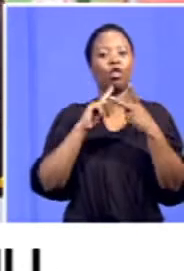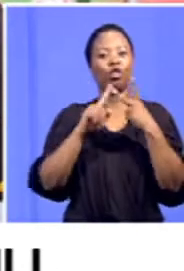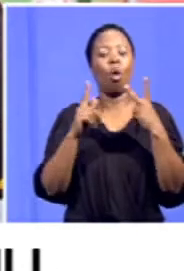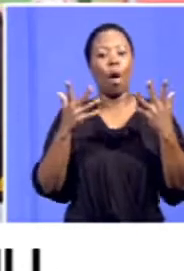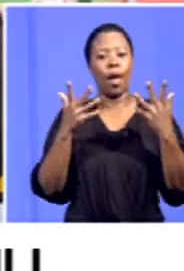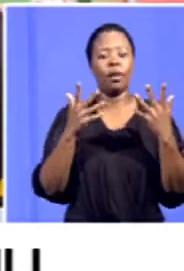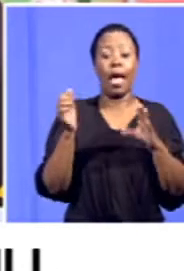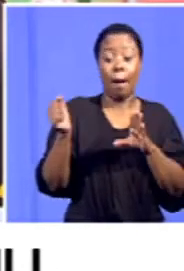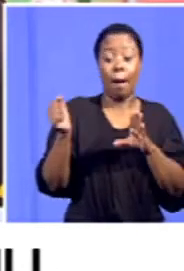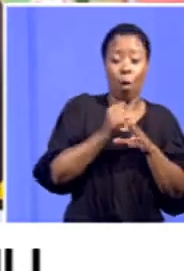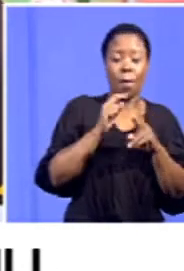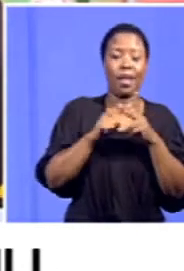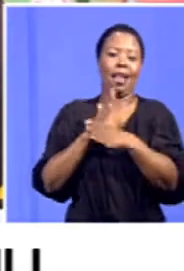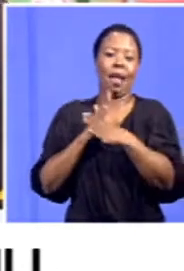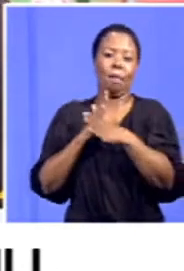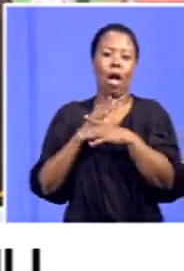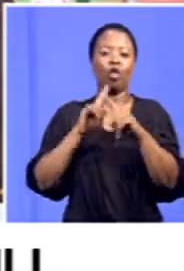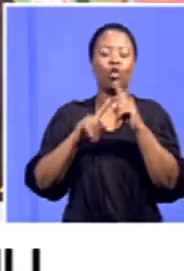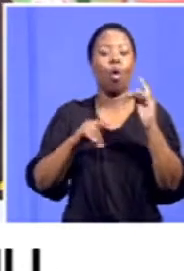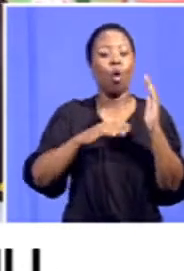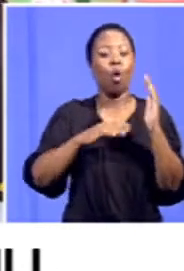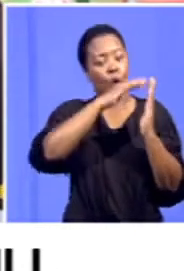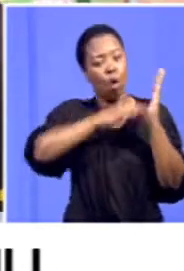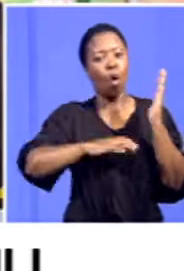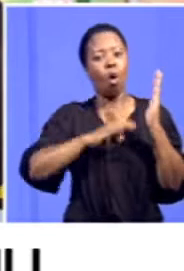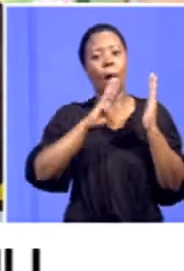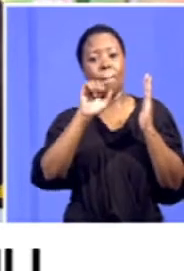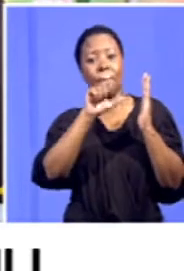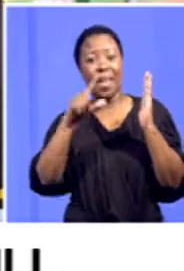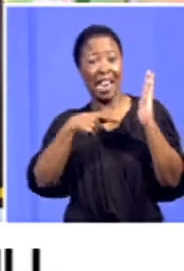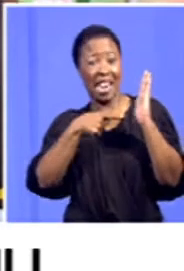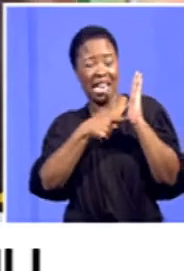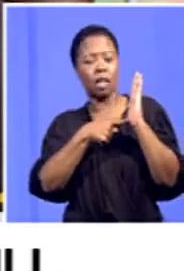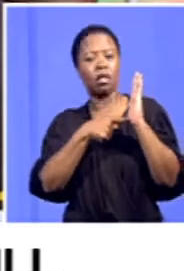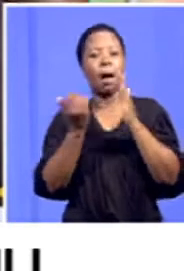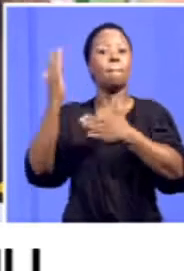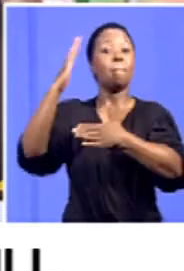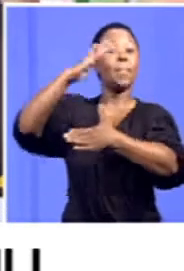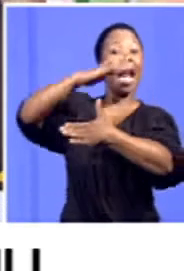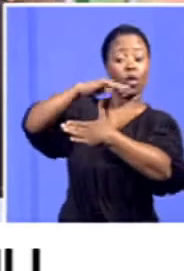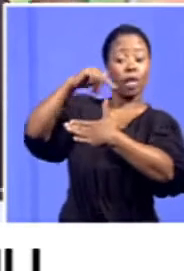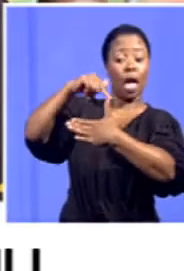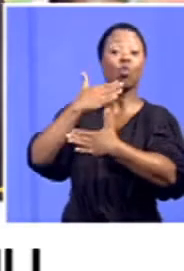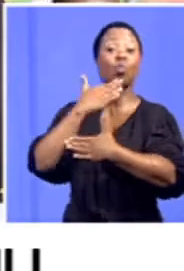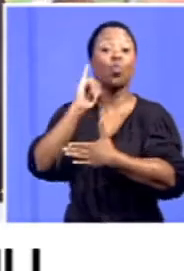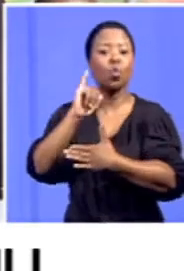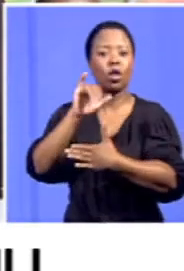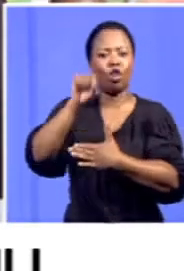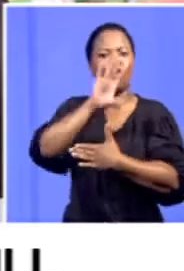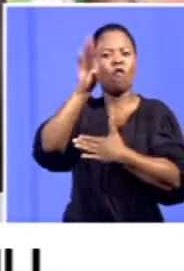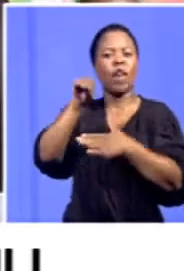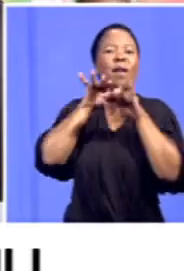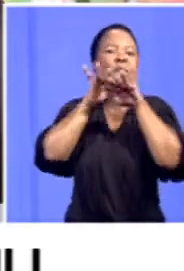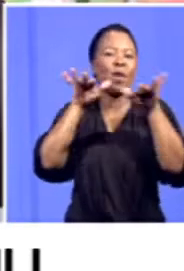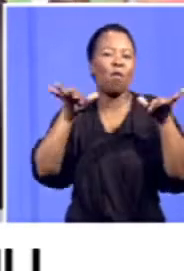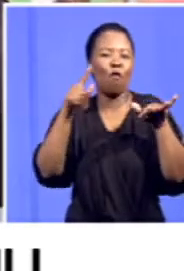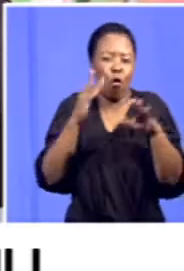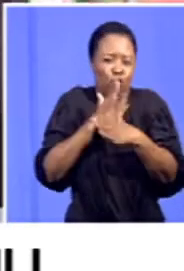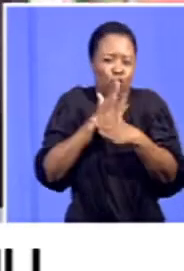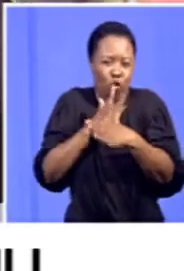So essentially what this bill does is to prioritize South Africans for jobs. It, of course, along the way will draw in